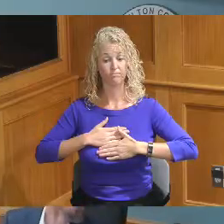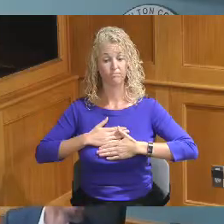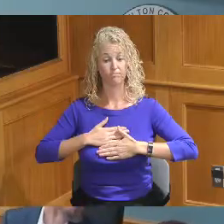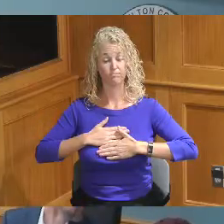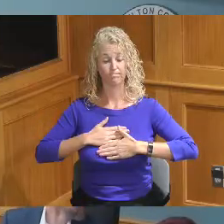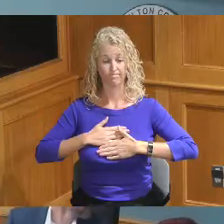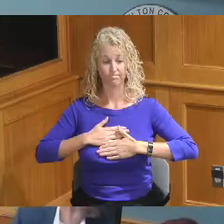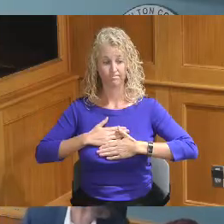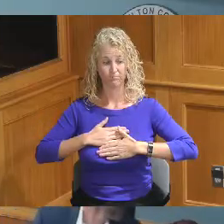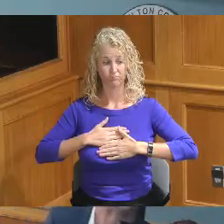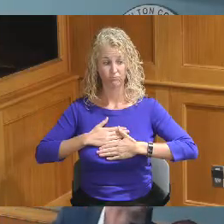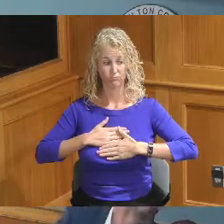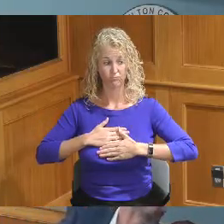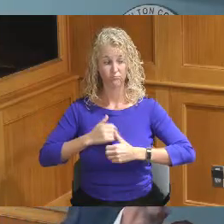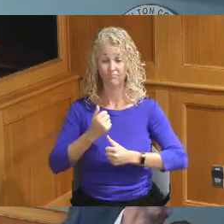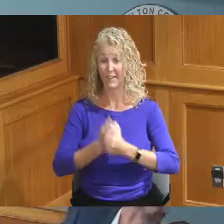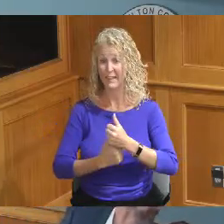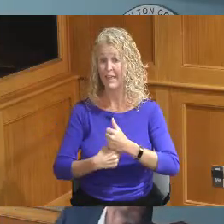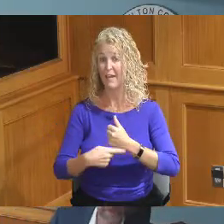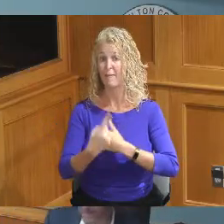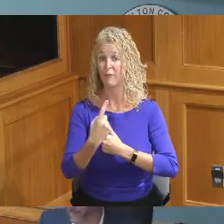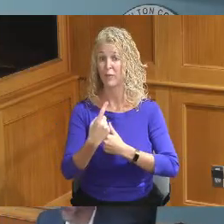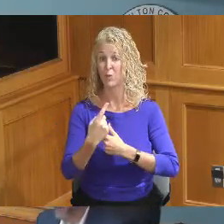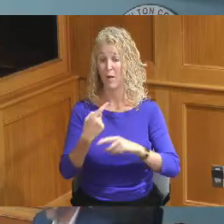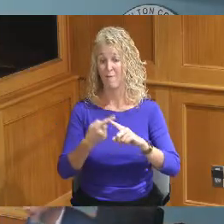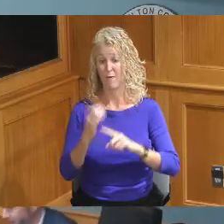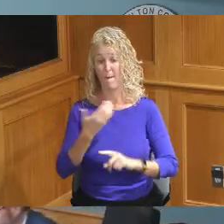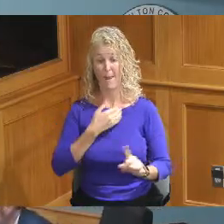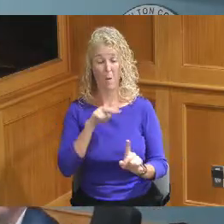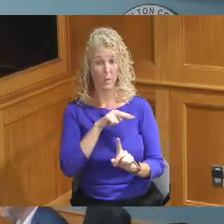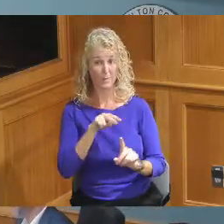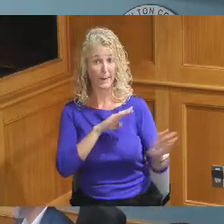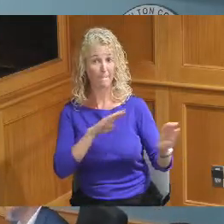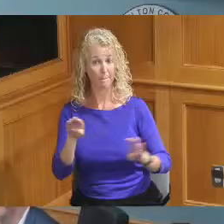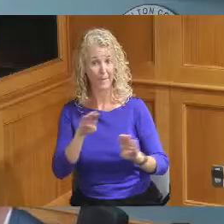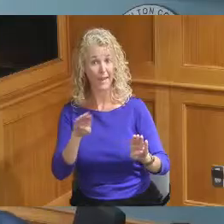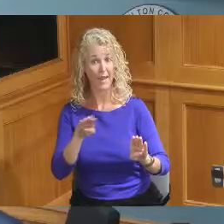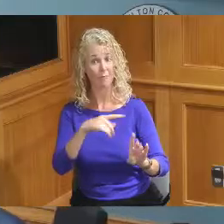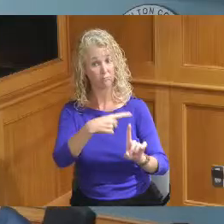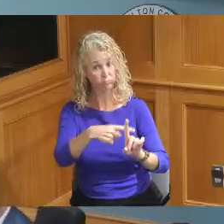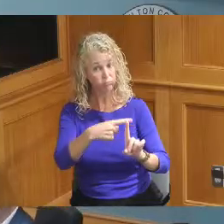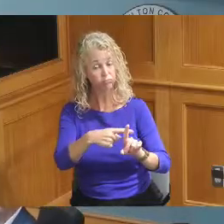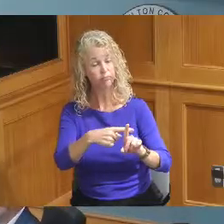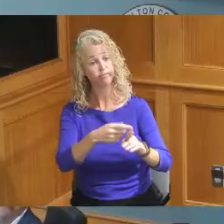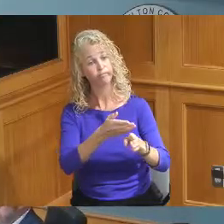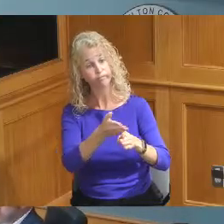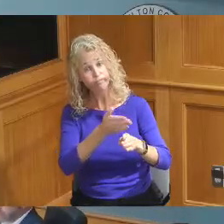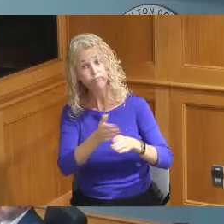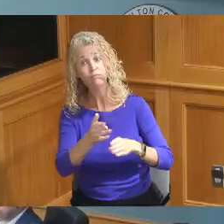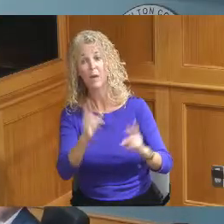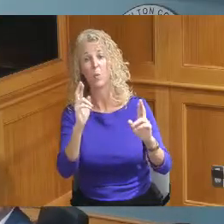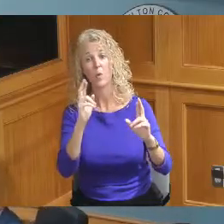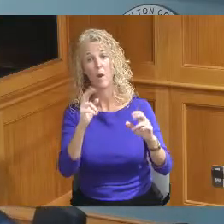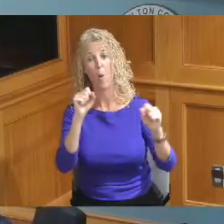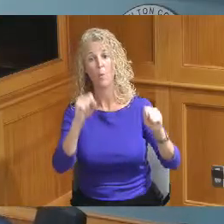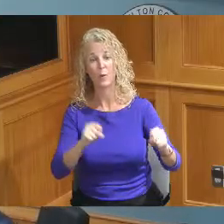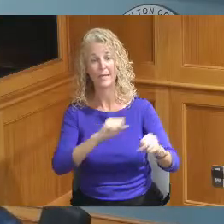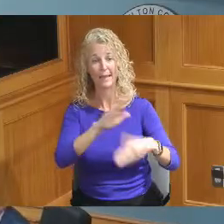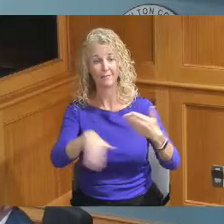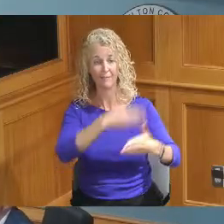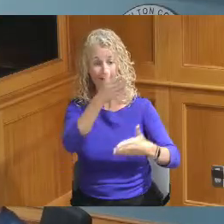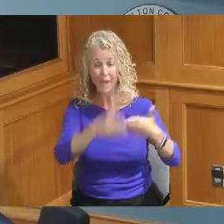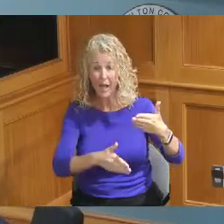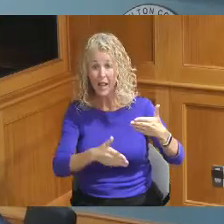way with which everybody conducted themselves, and hopefully we're able to finalize this and move forward in a way